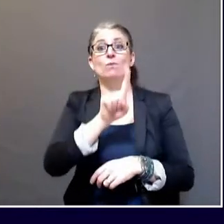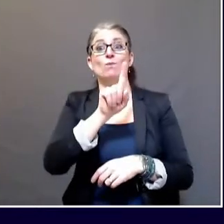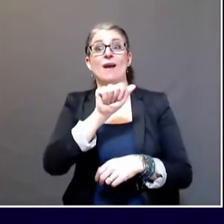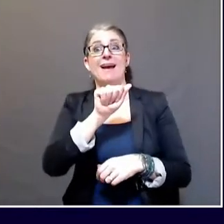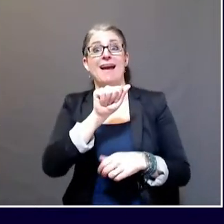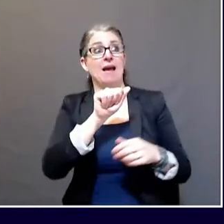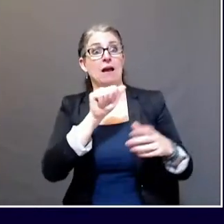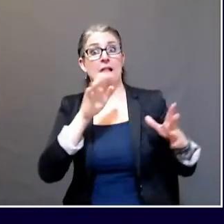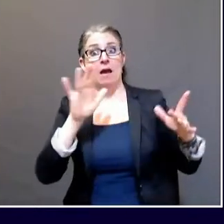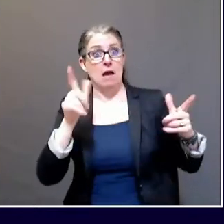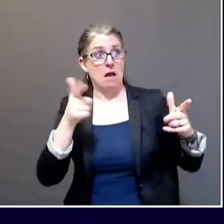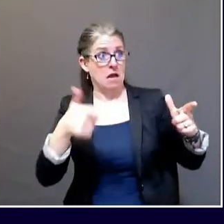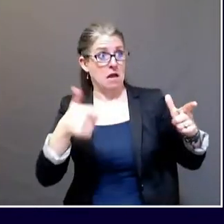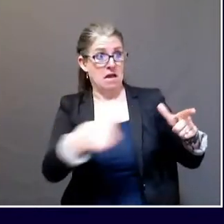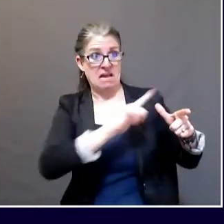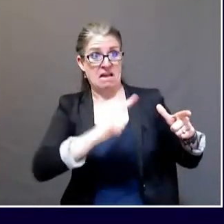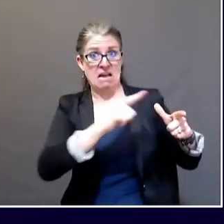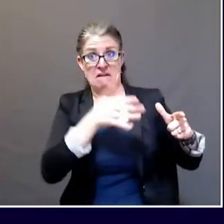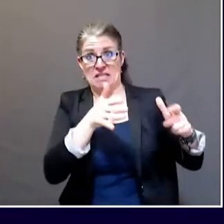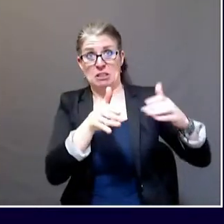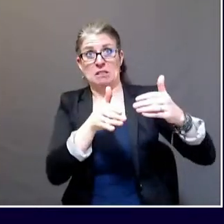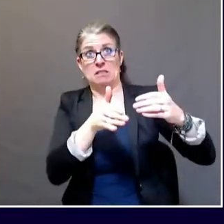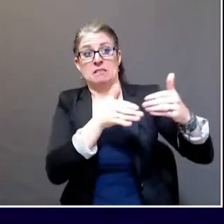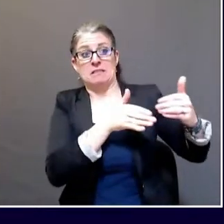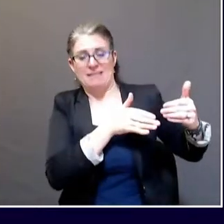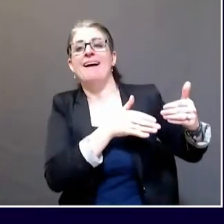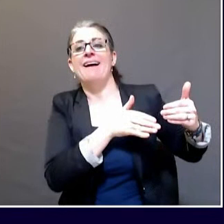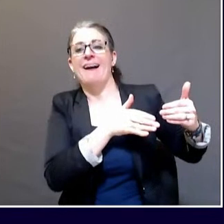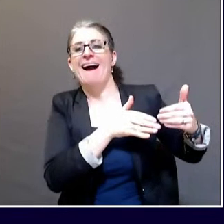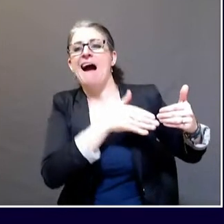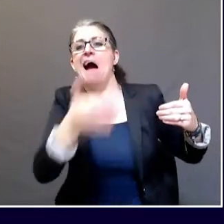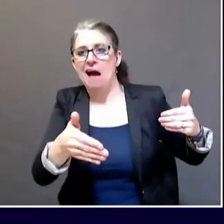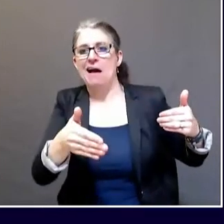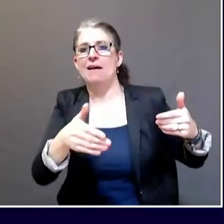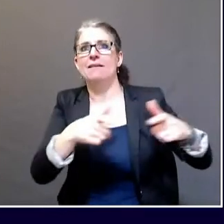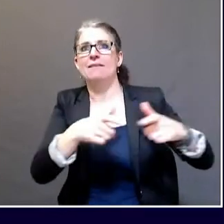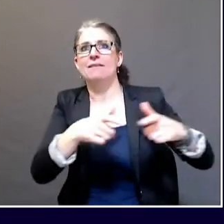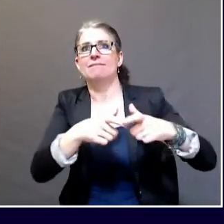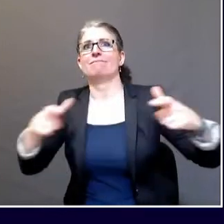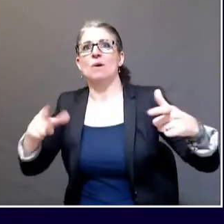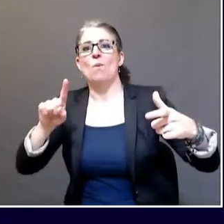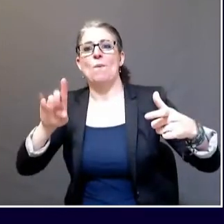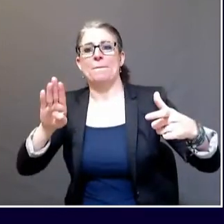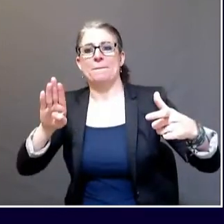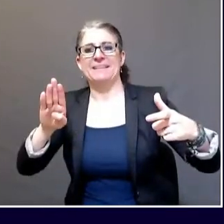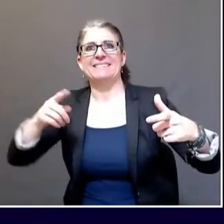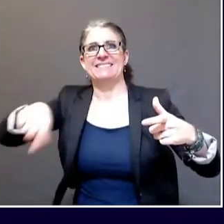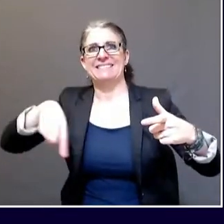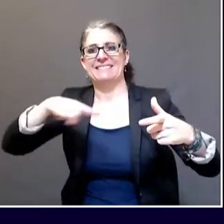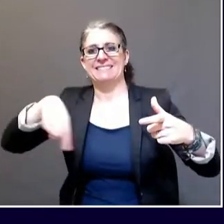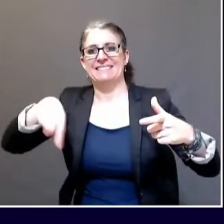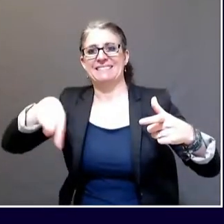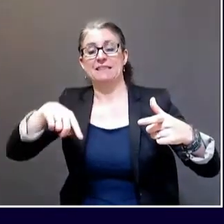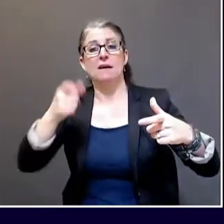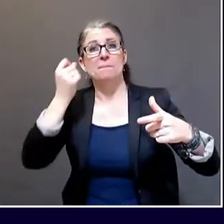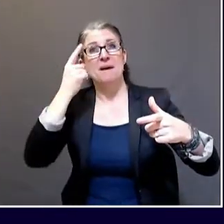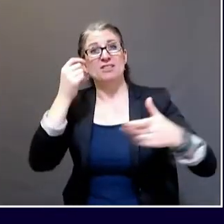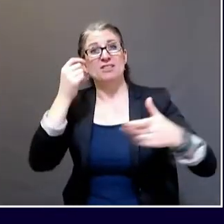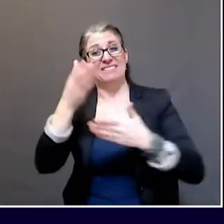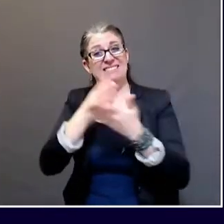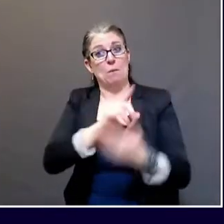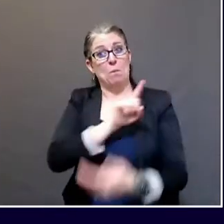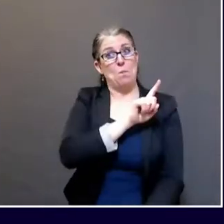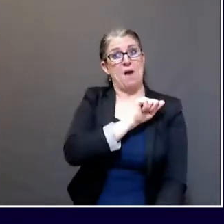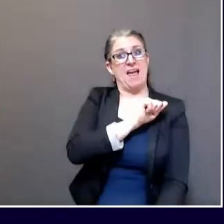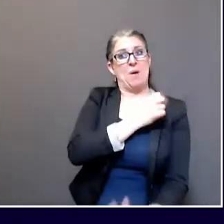in 1A, frontline healthcare providers, law enforcement personnel, who are still in the process of being vaccinated. So we